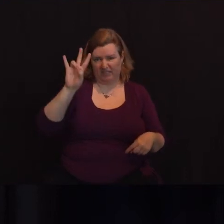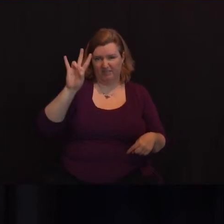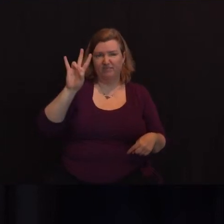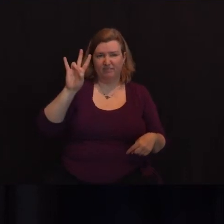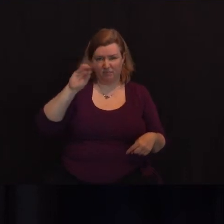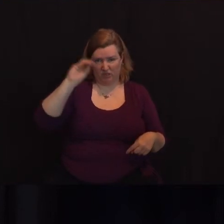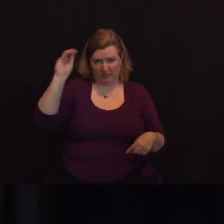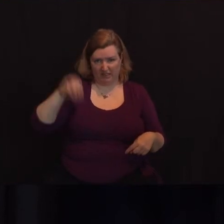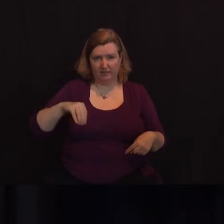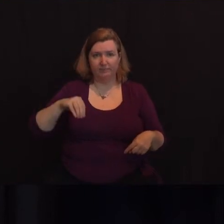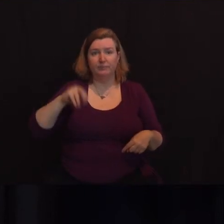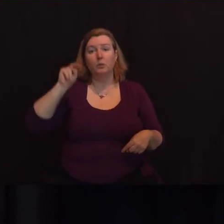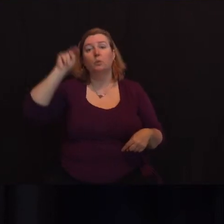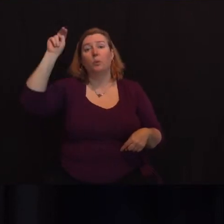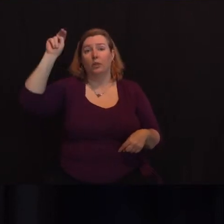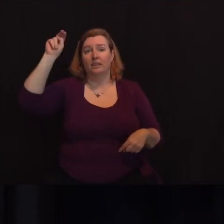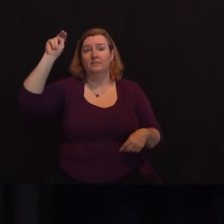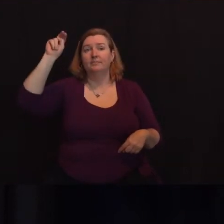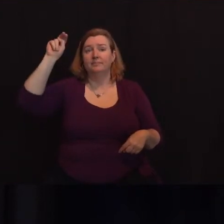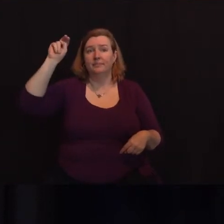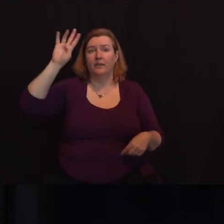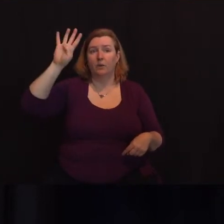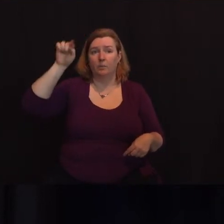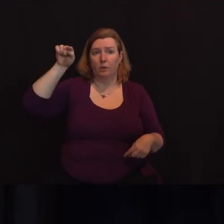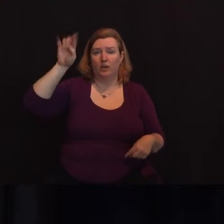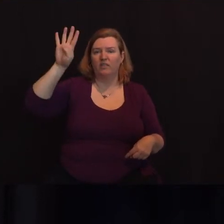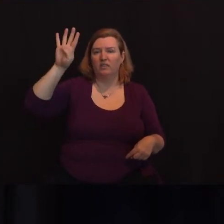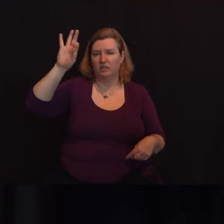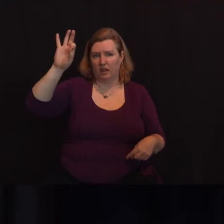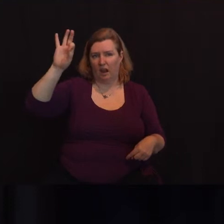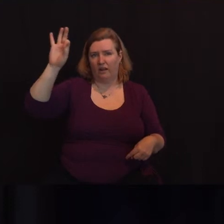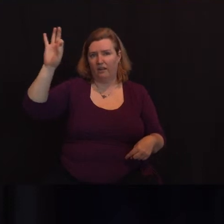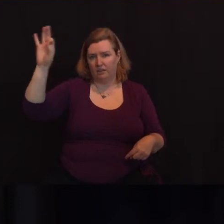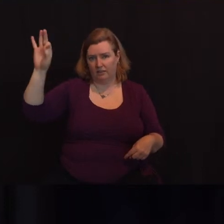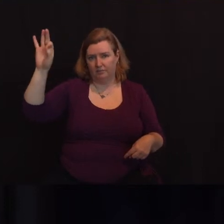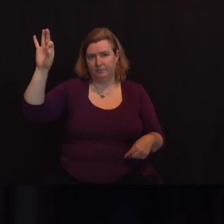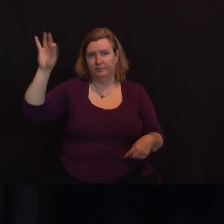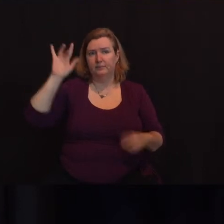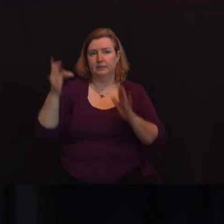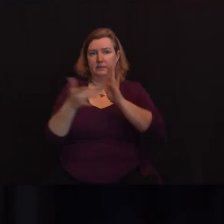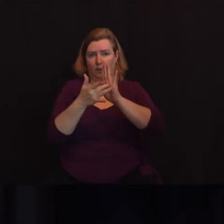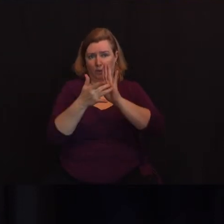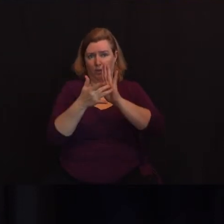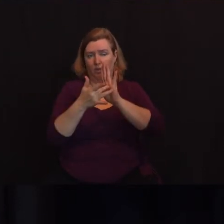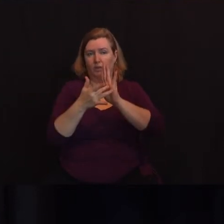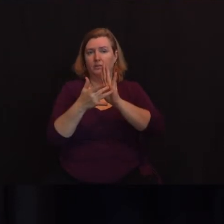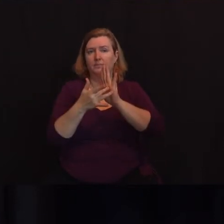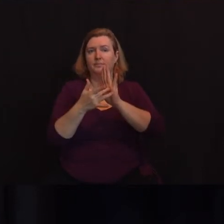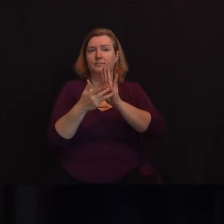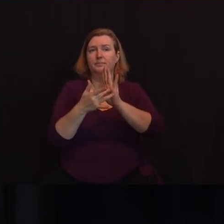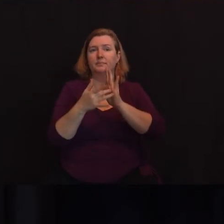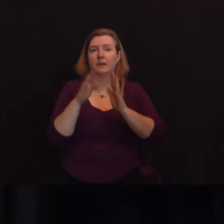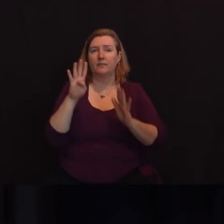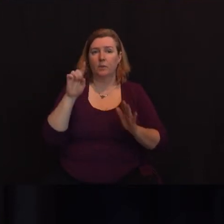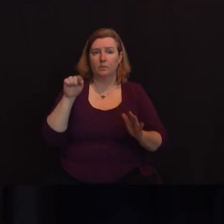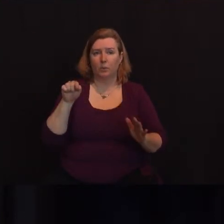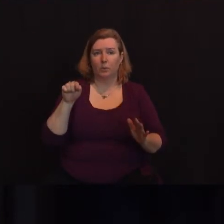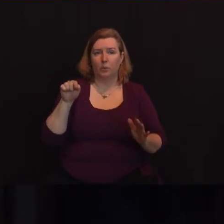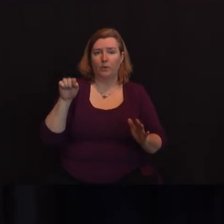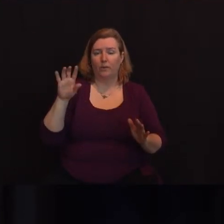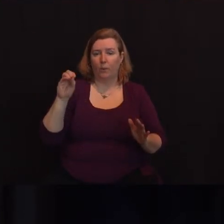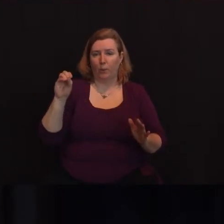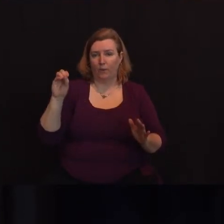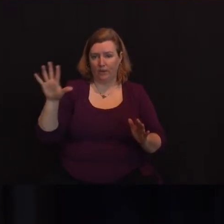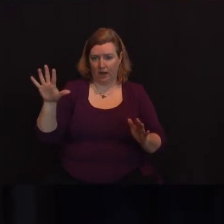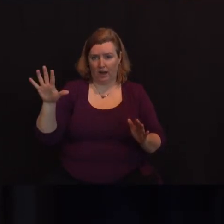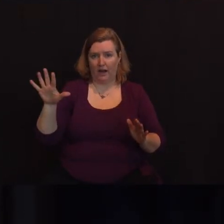4.7%. The northern part of the state is 4.99%, the central part of the state 4.05%, and the